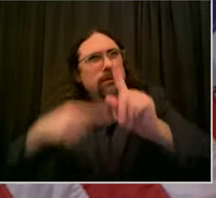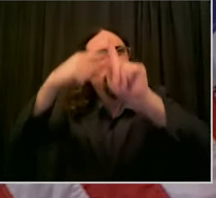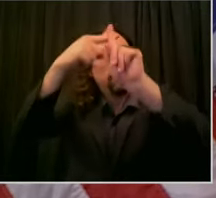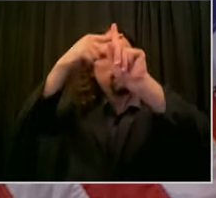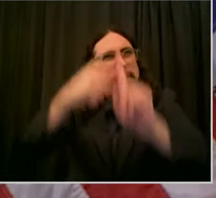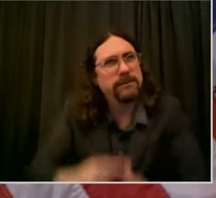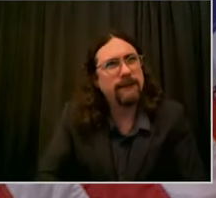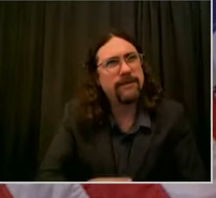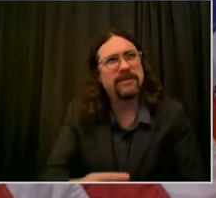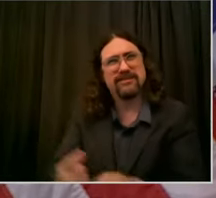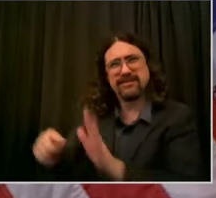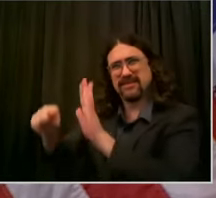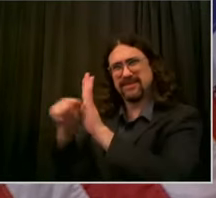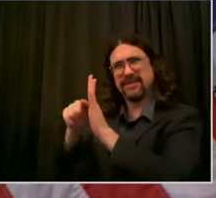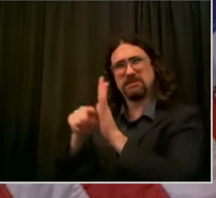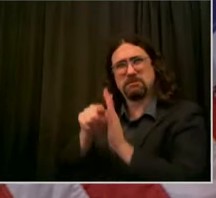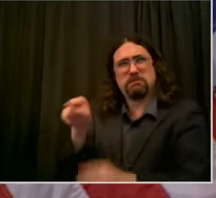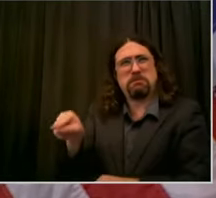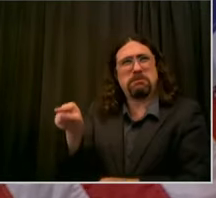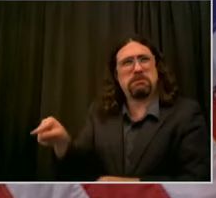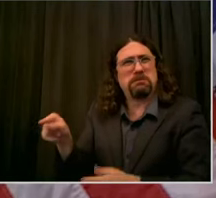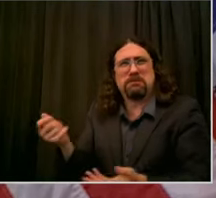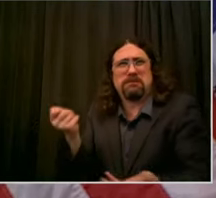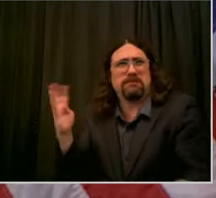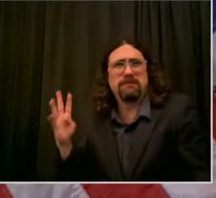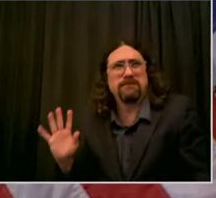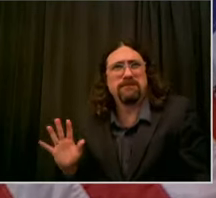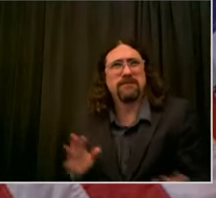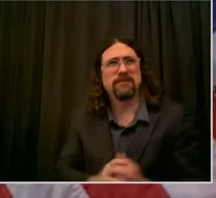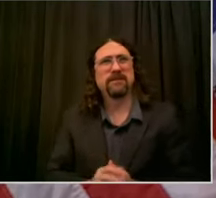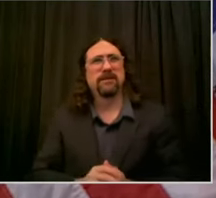80s? People raise their hand. I saw the South Bronx in the 80s.